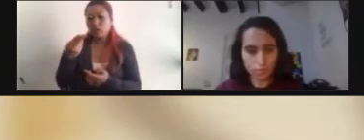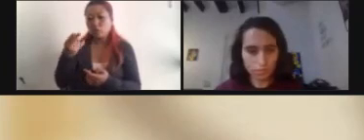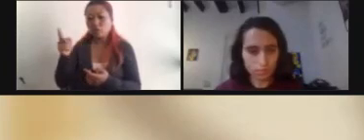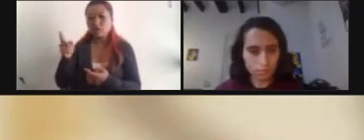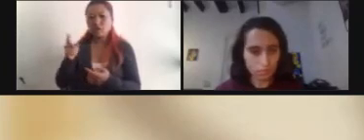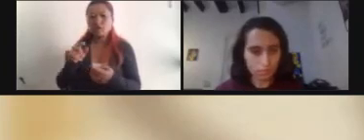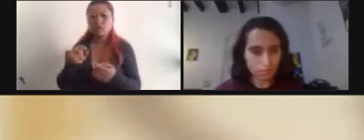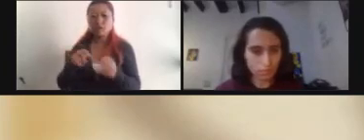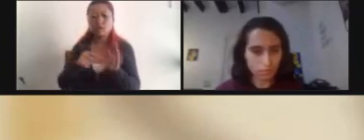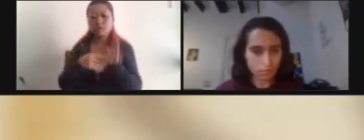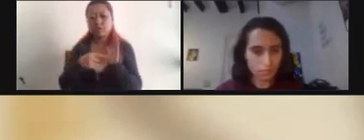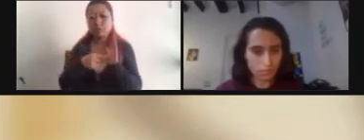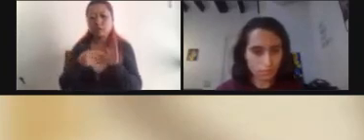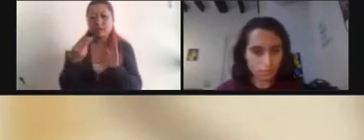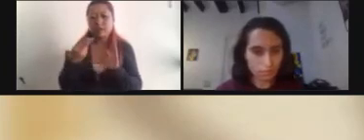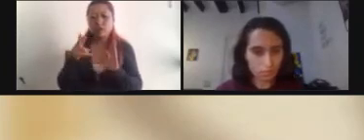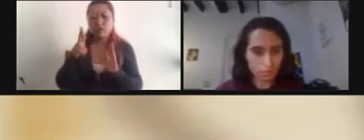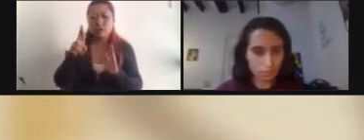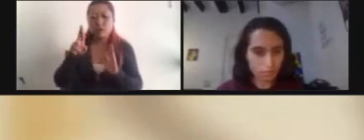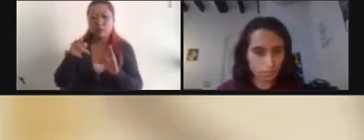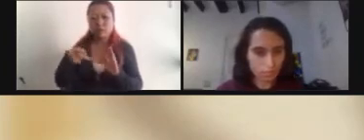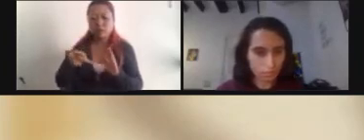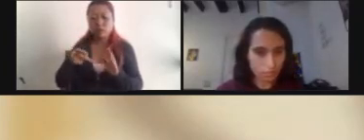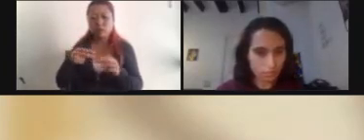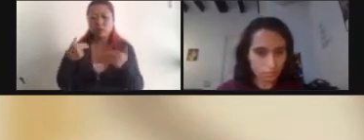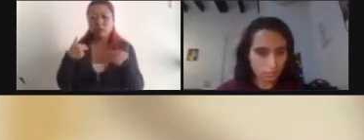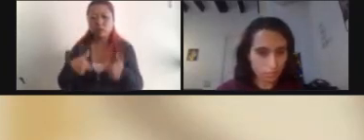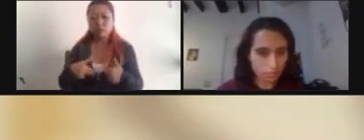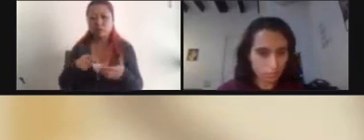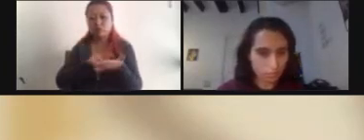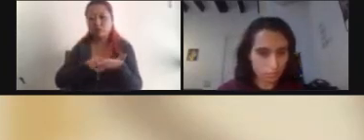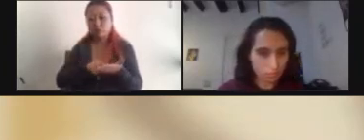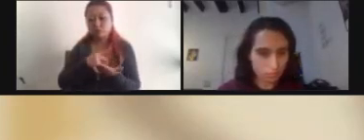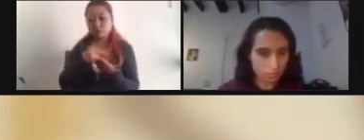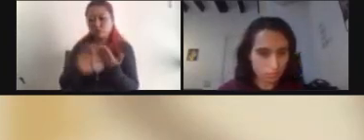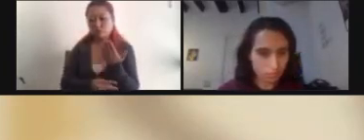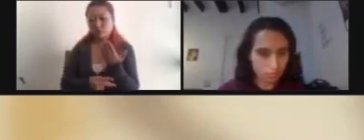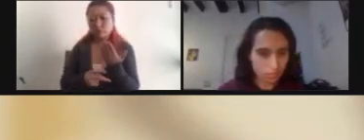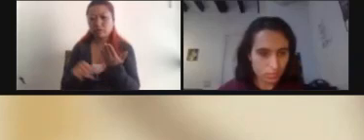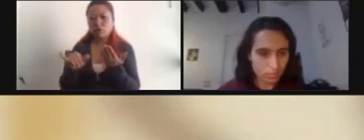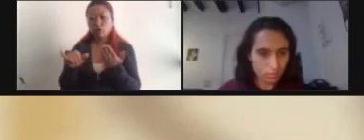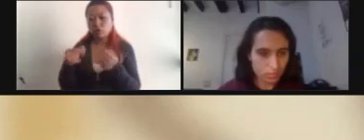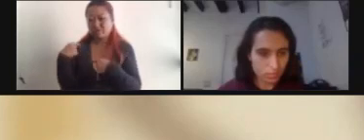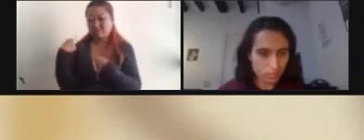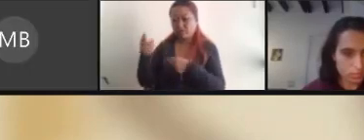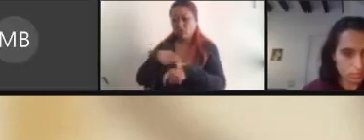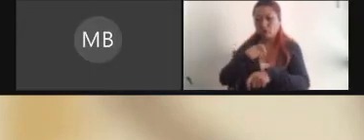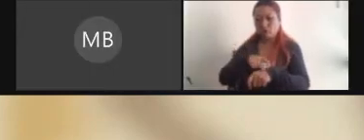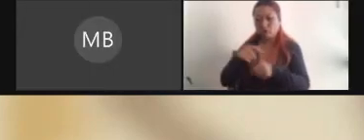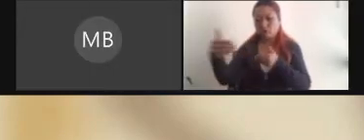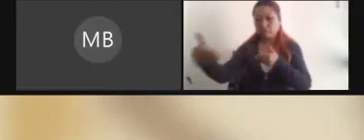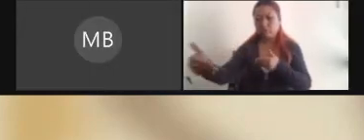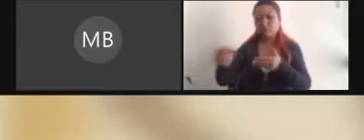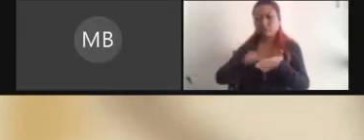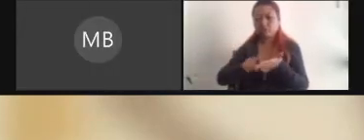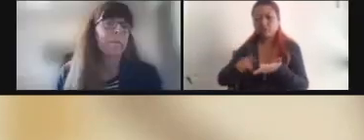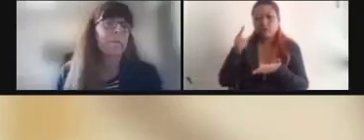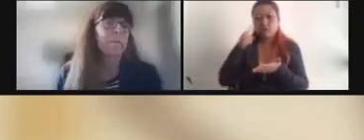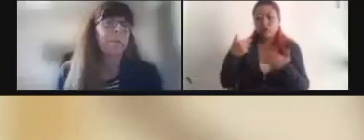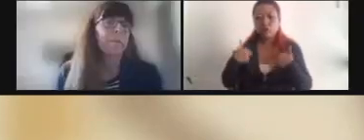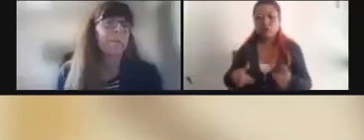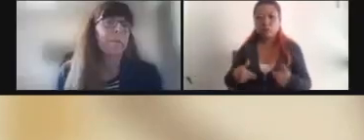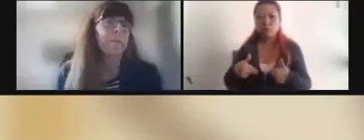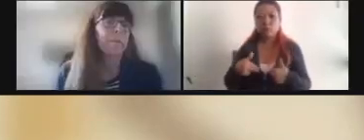Program. In addition, she has responsibility for the lifetime surveillance of astronaut health, or the LSAH, about which you heard a good deal of